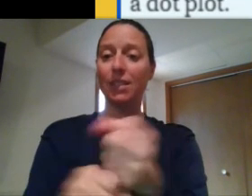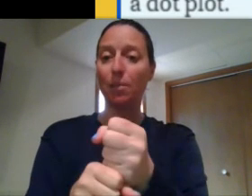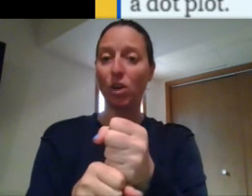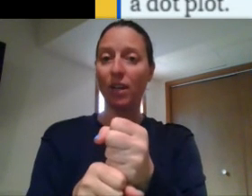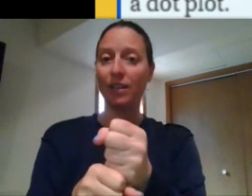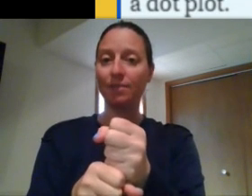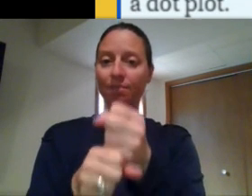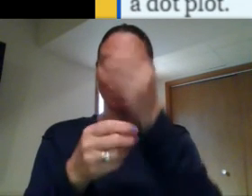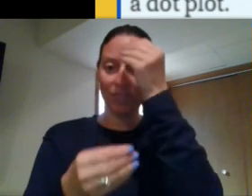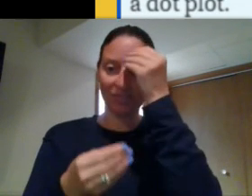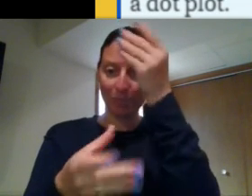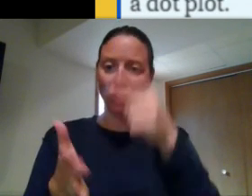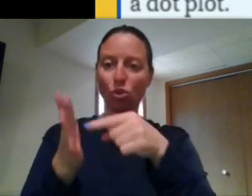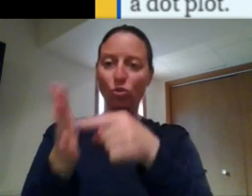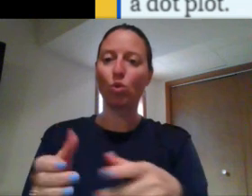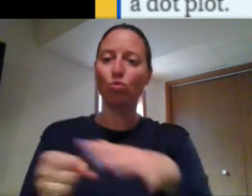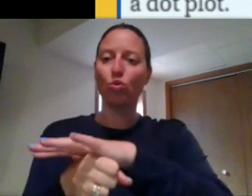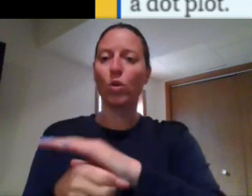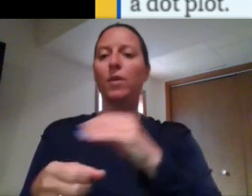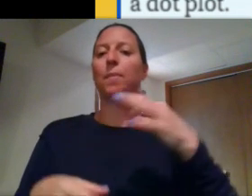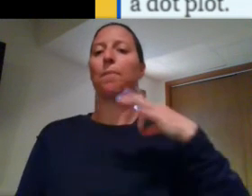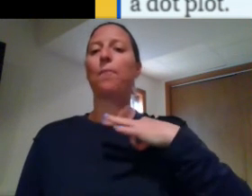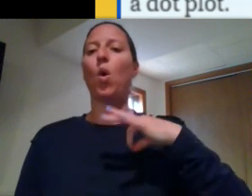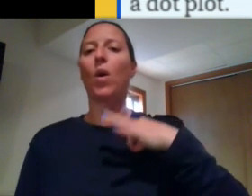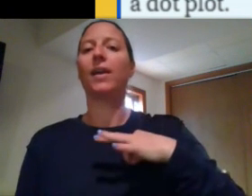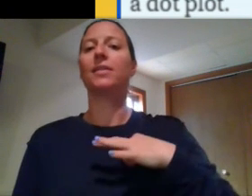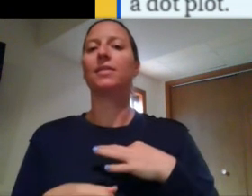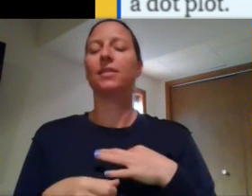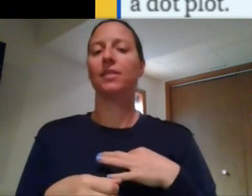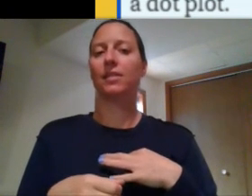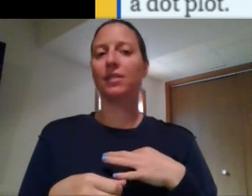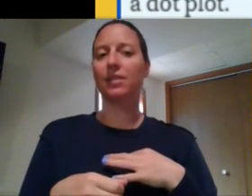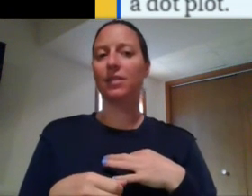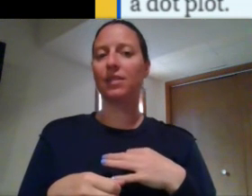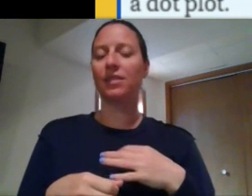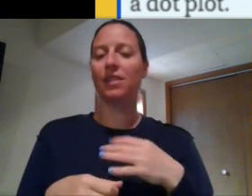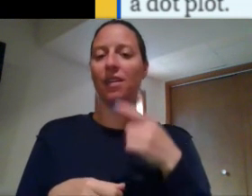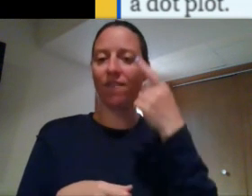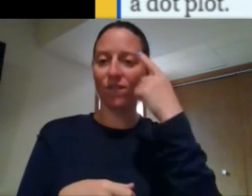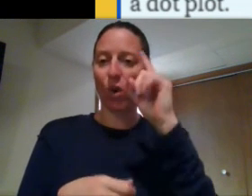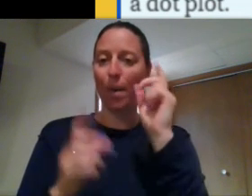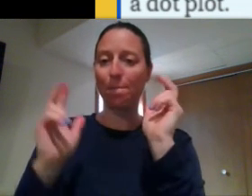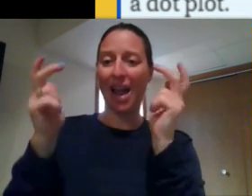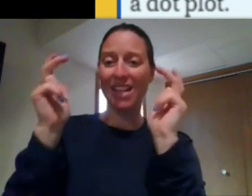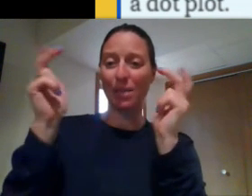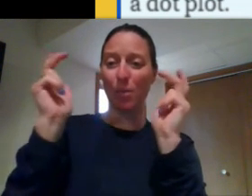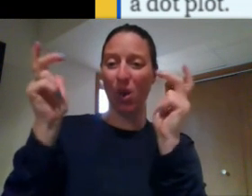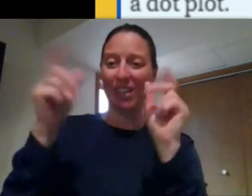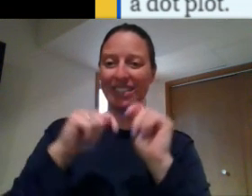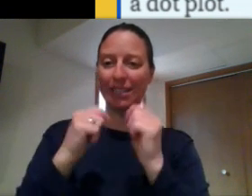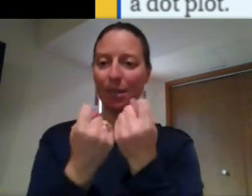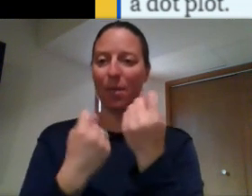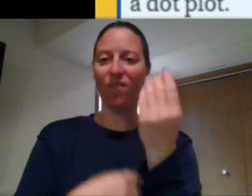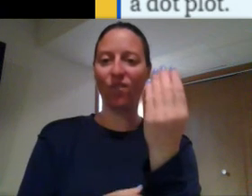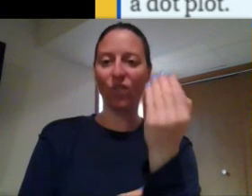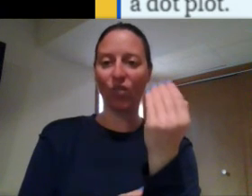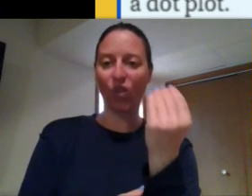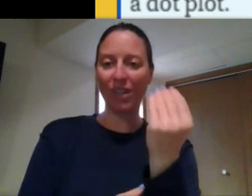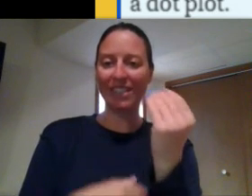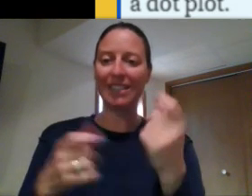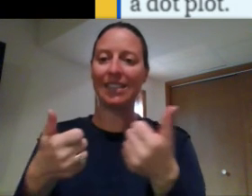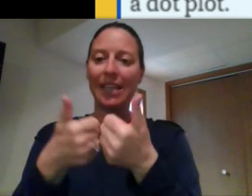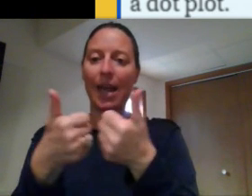The data shows the total points scored by the middle school basketball team in at least 14 games.